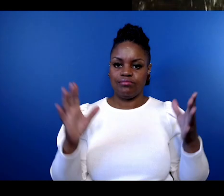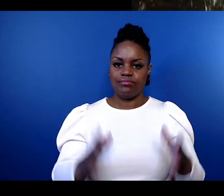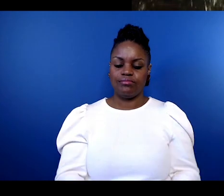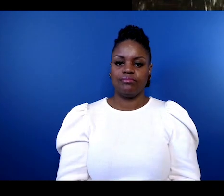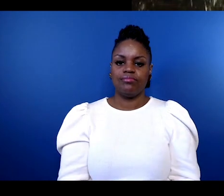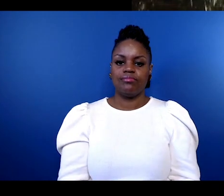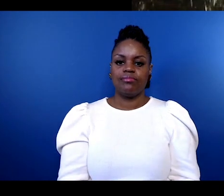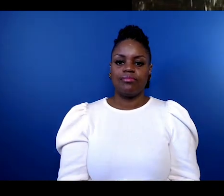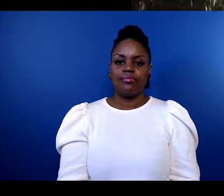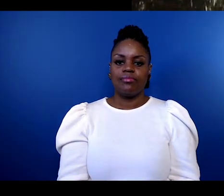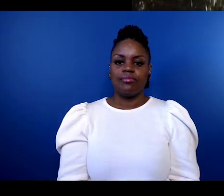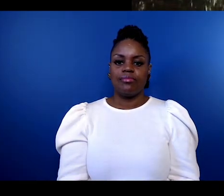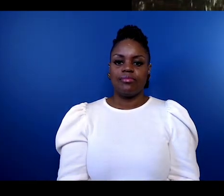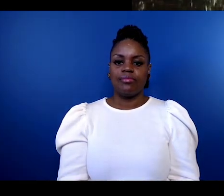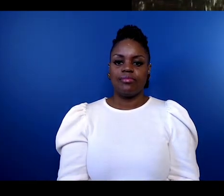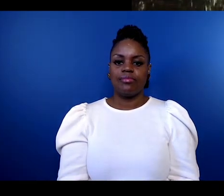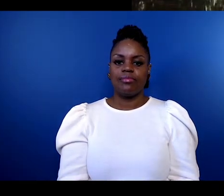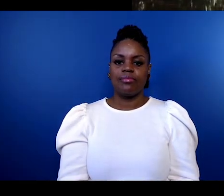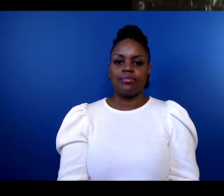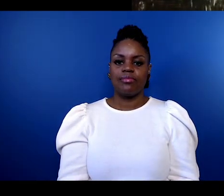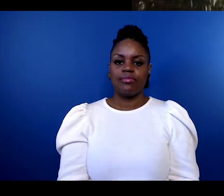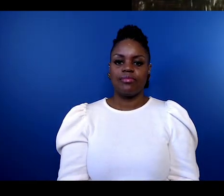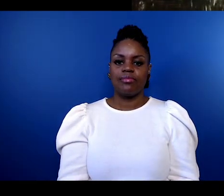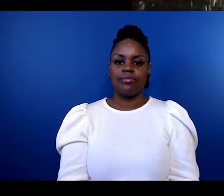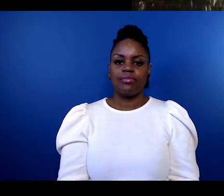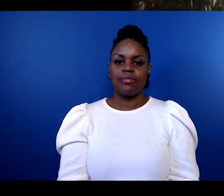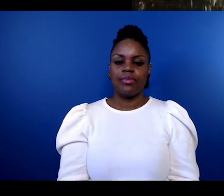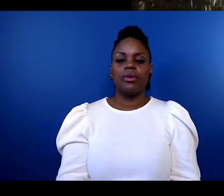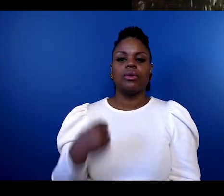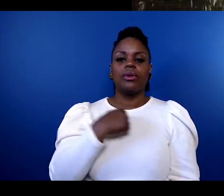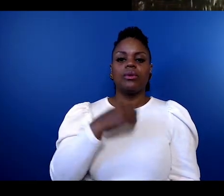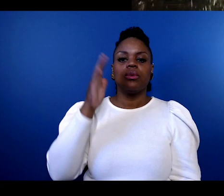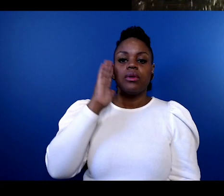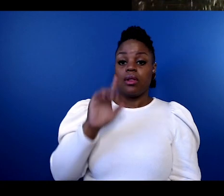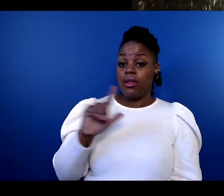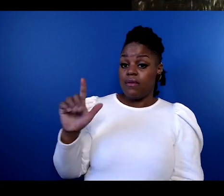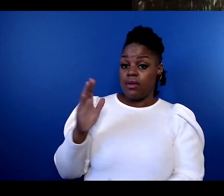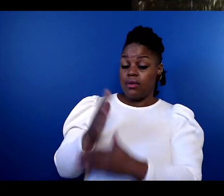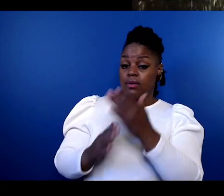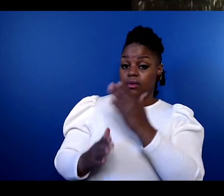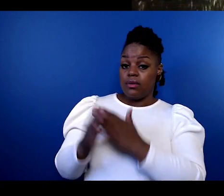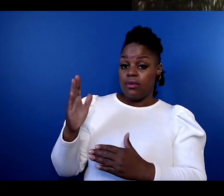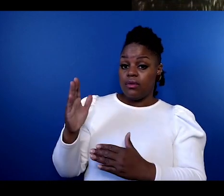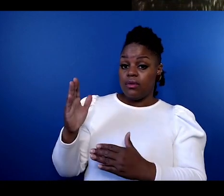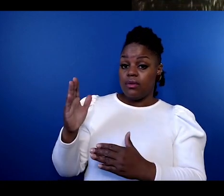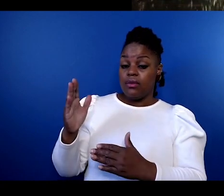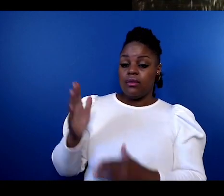And exhale that right hand down in front of the left foot, send the left arm up.